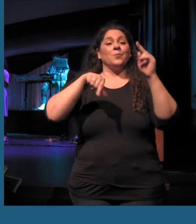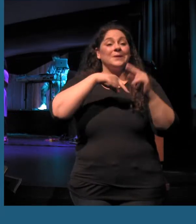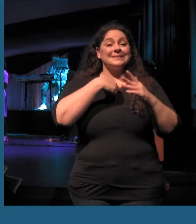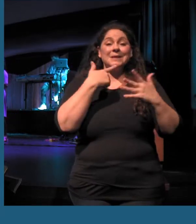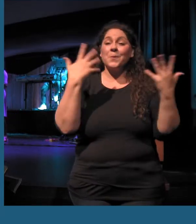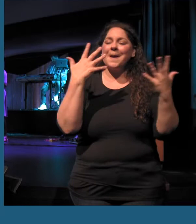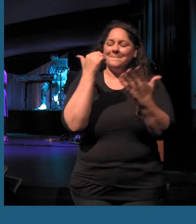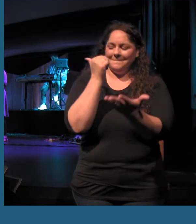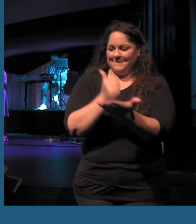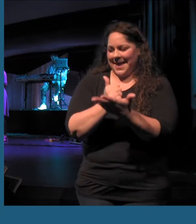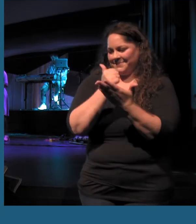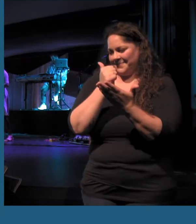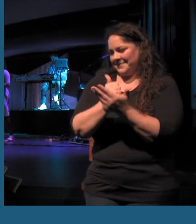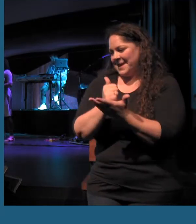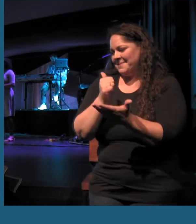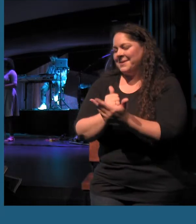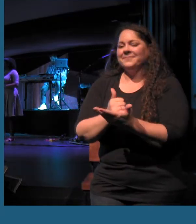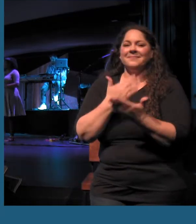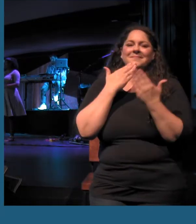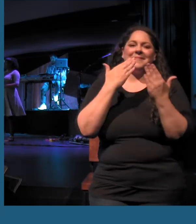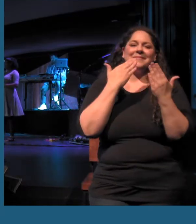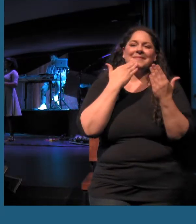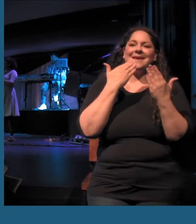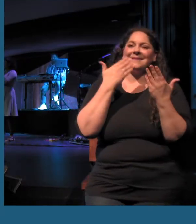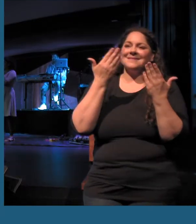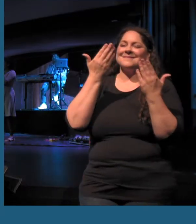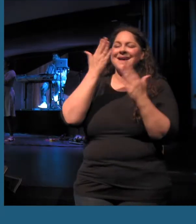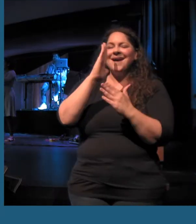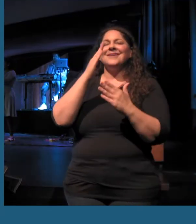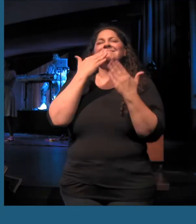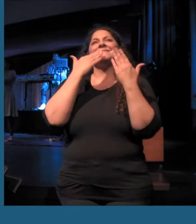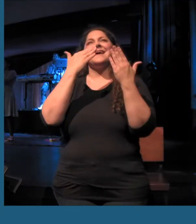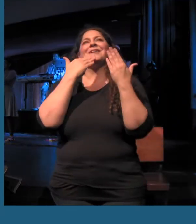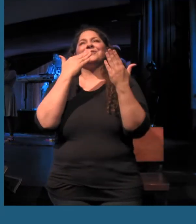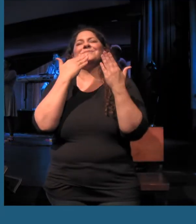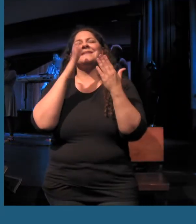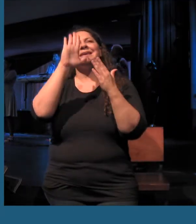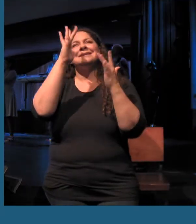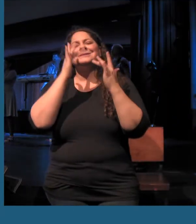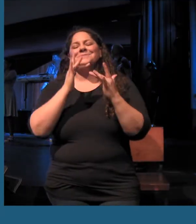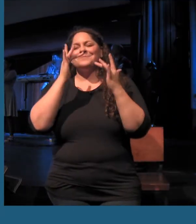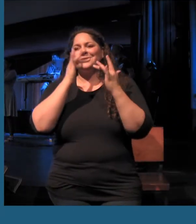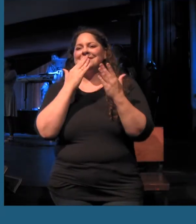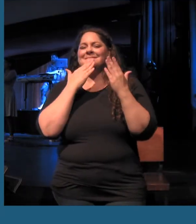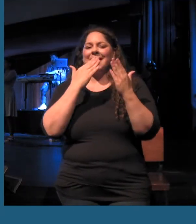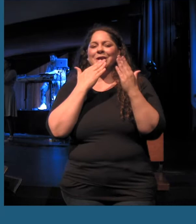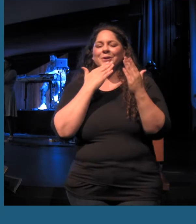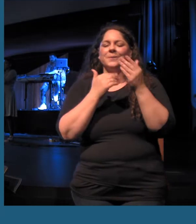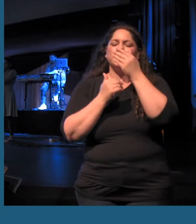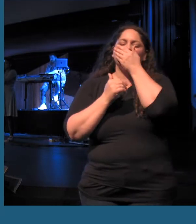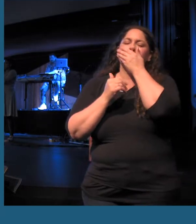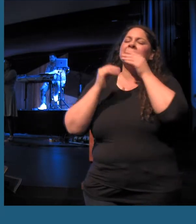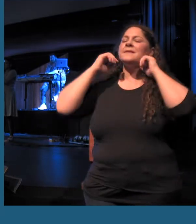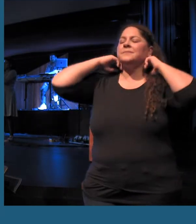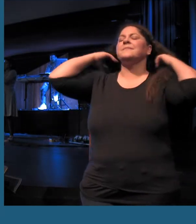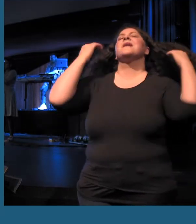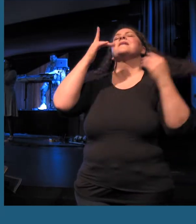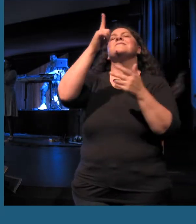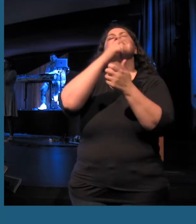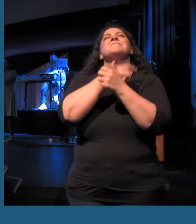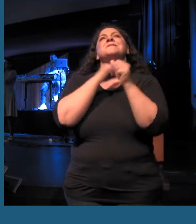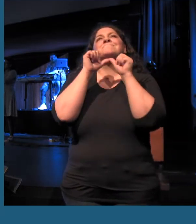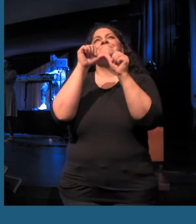said, amen. Amen. Amen. Can we thank God one more time for his goodness? Mercy never fails. Love endures forever.